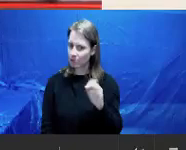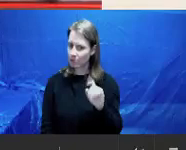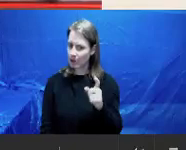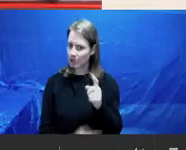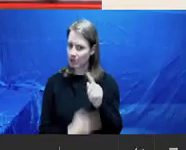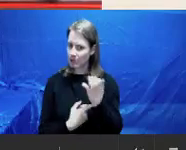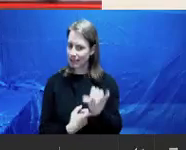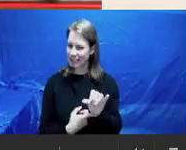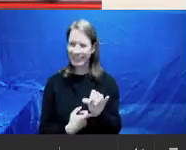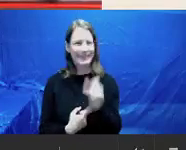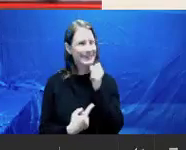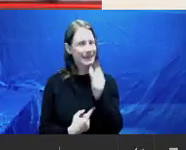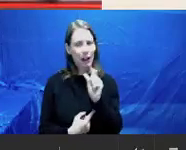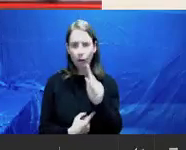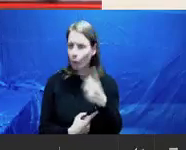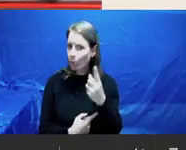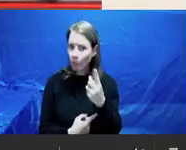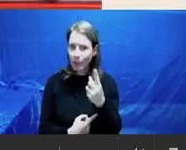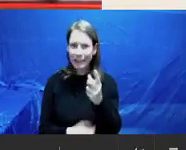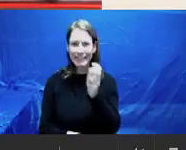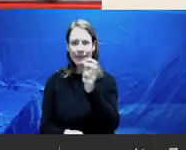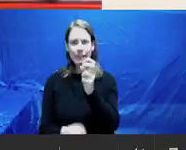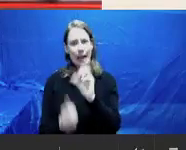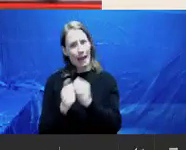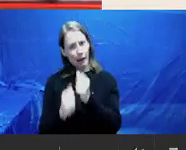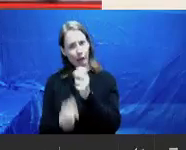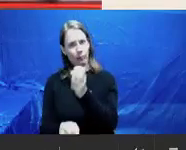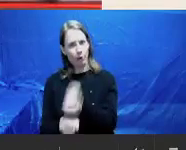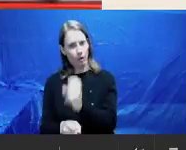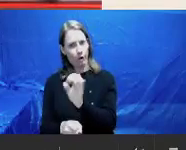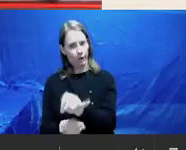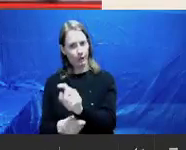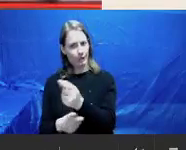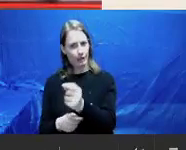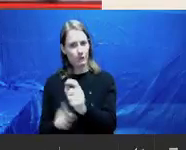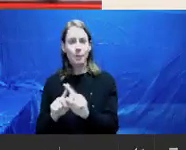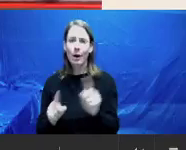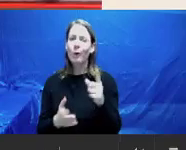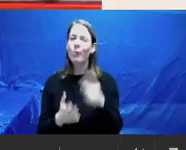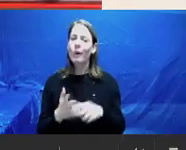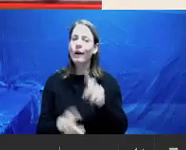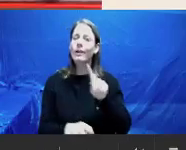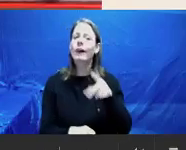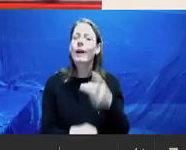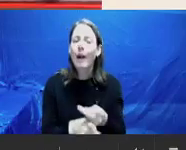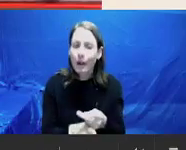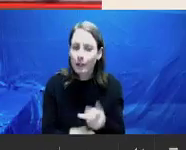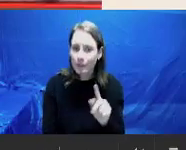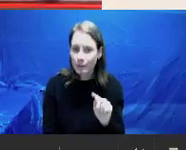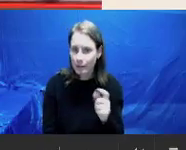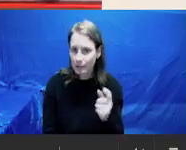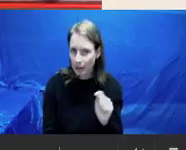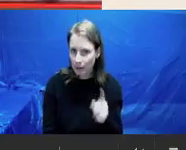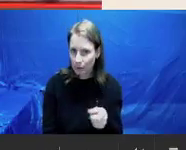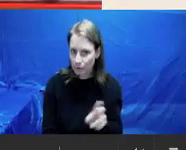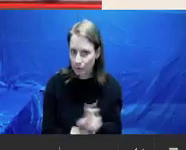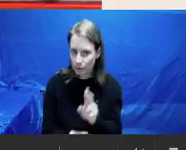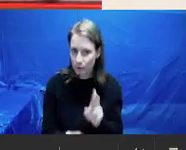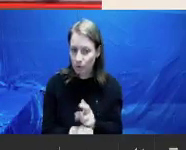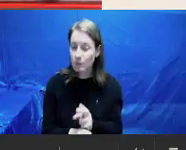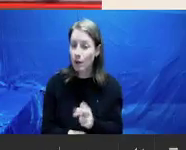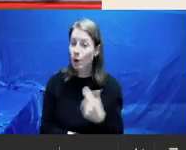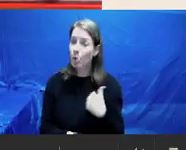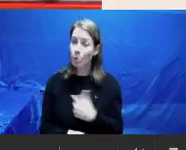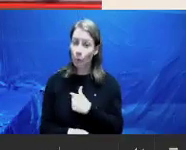it's also about the kind of text. And this is a way that we can add complexity to kind of the fabric of our